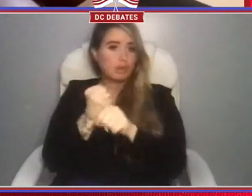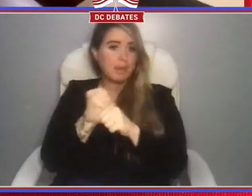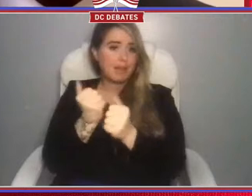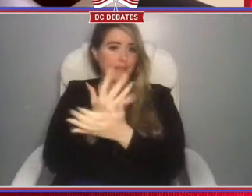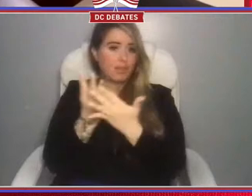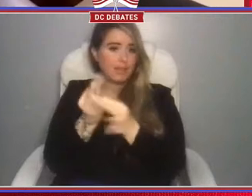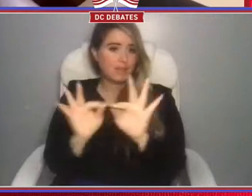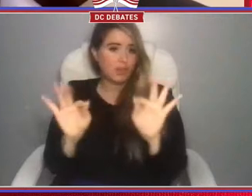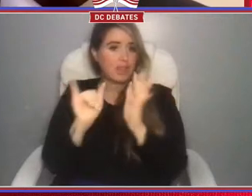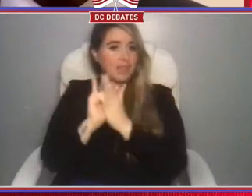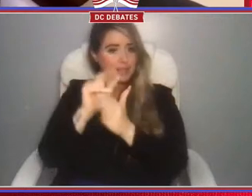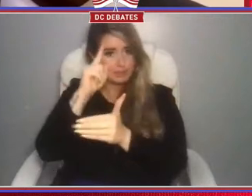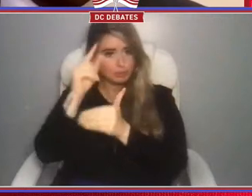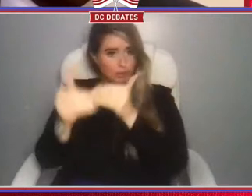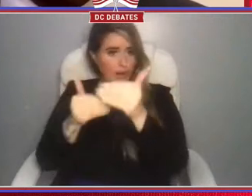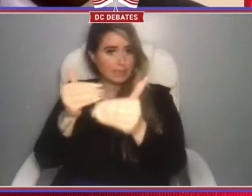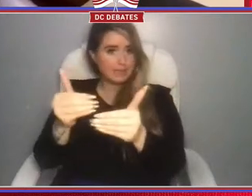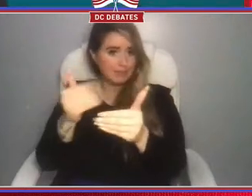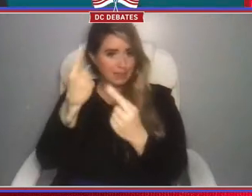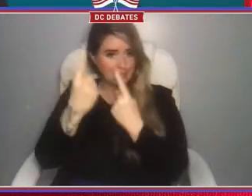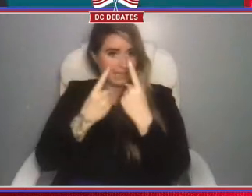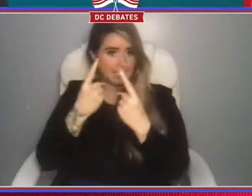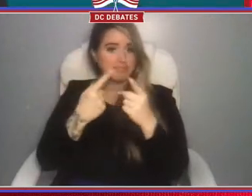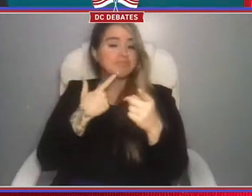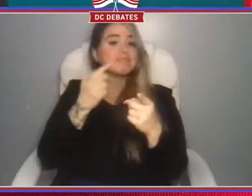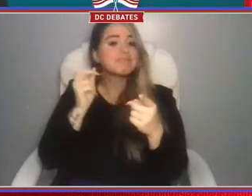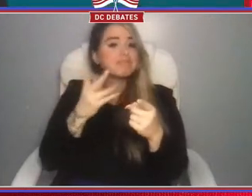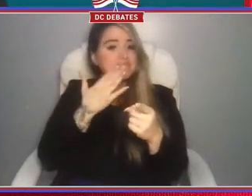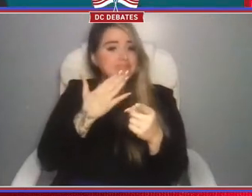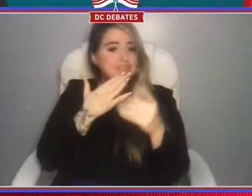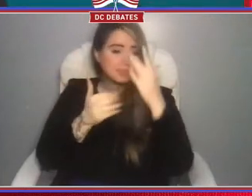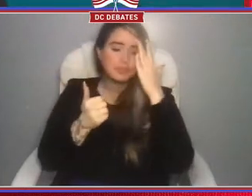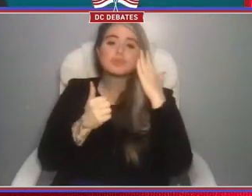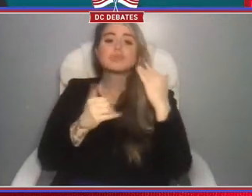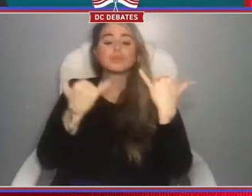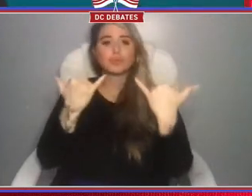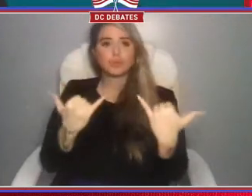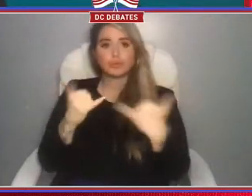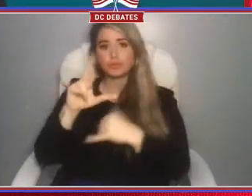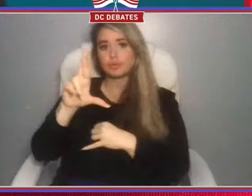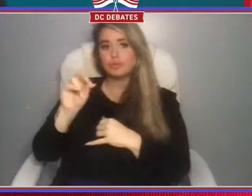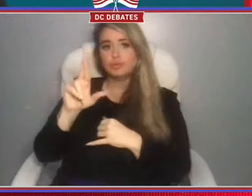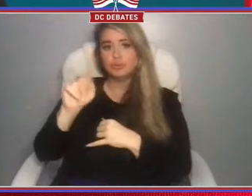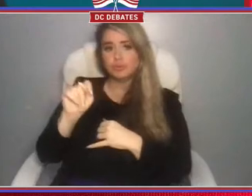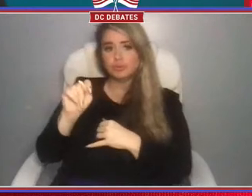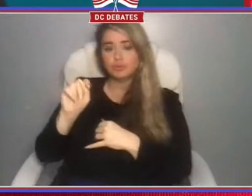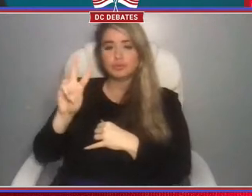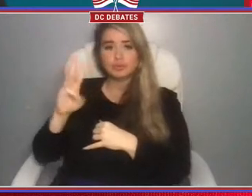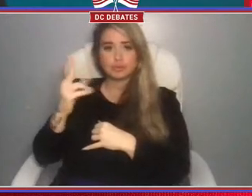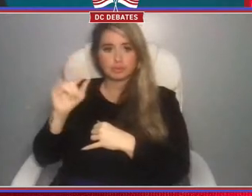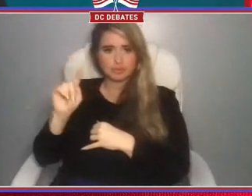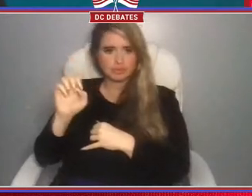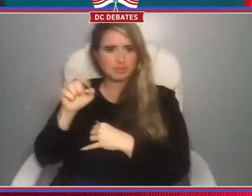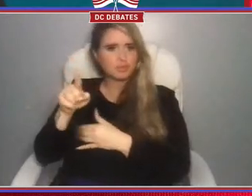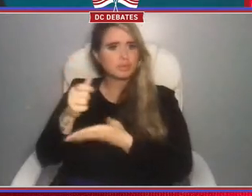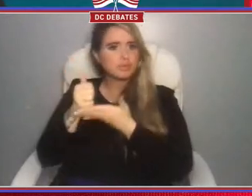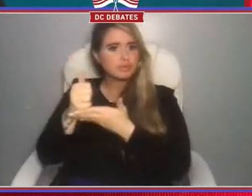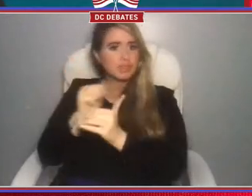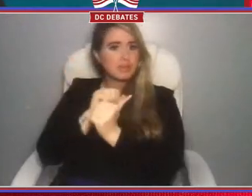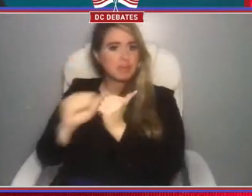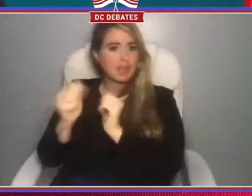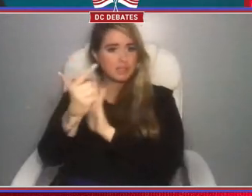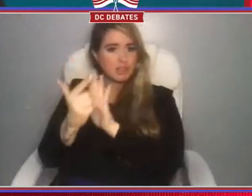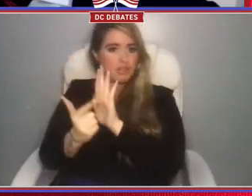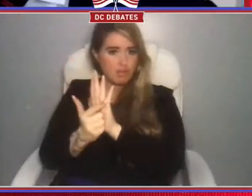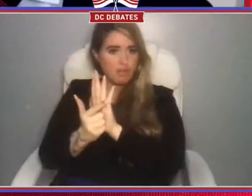thinking. Okay, thank you. Robert White, you helped pass a law, the Birth to Three law, that